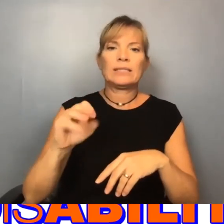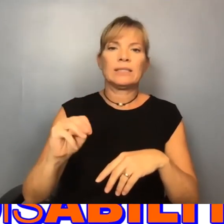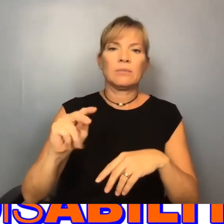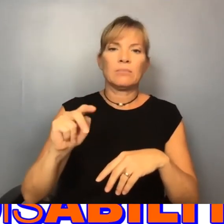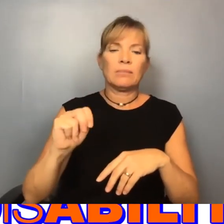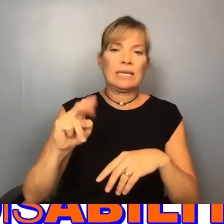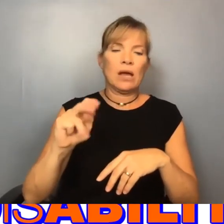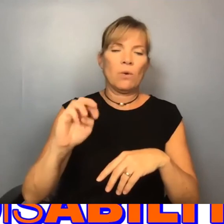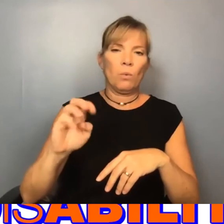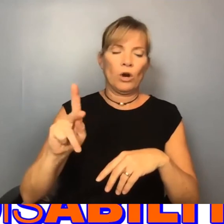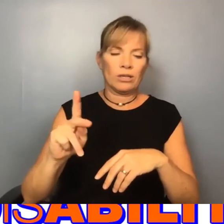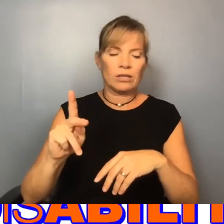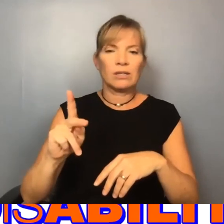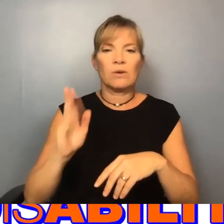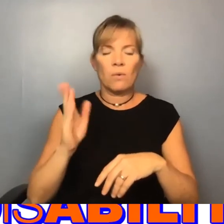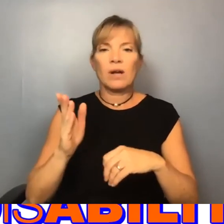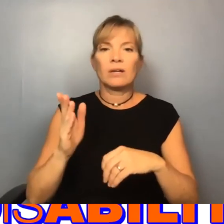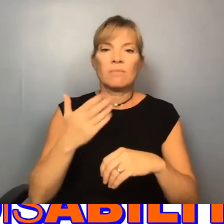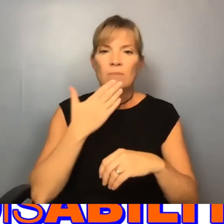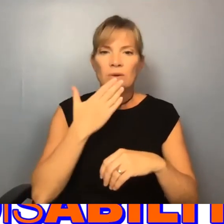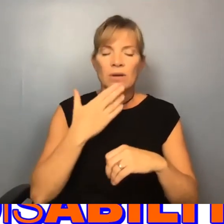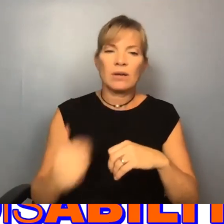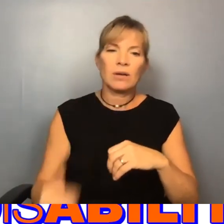Will do. Thank you. Thank you.